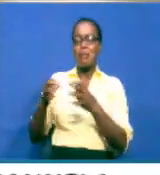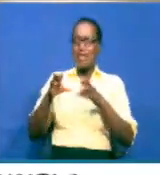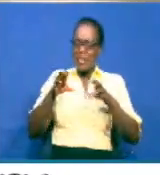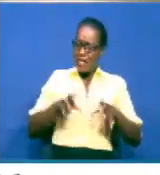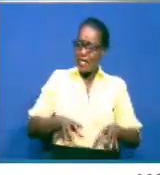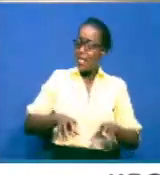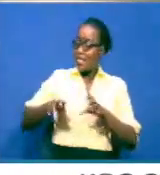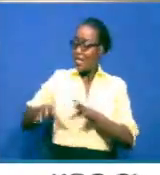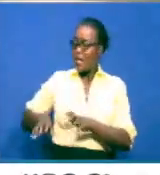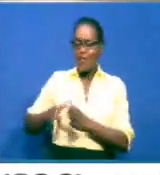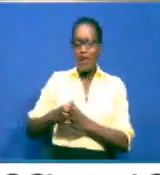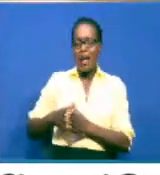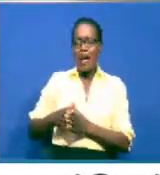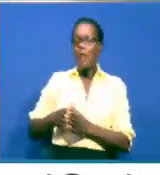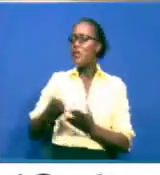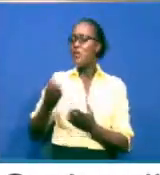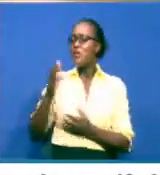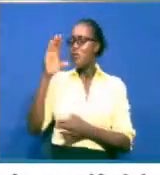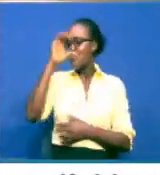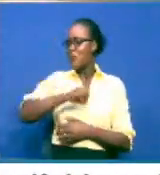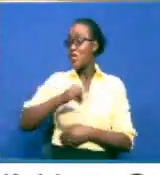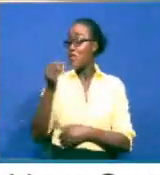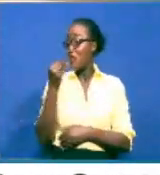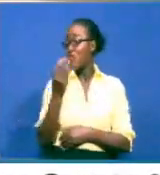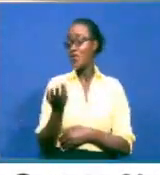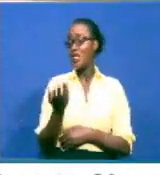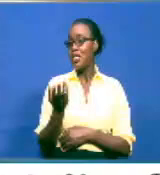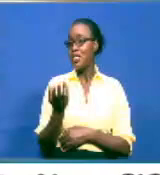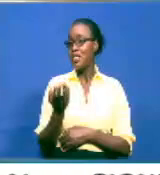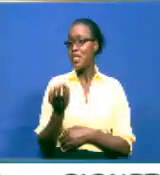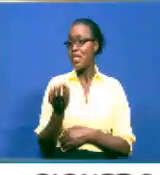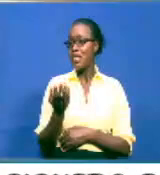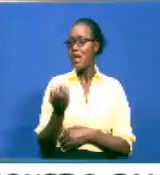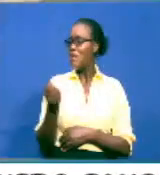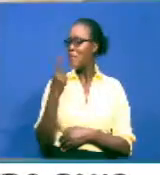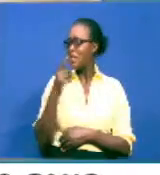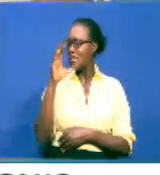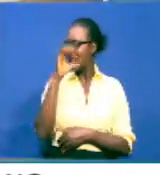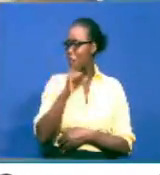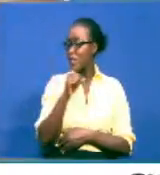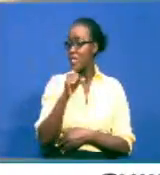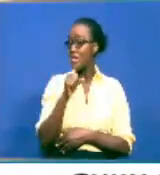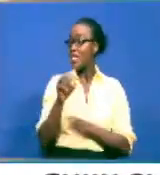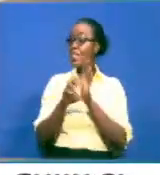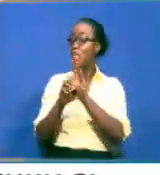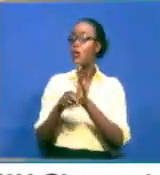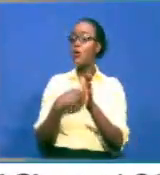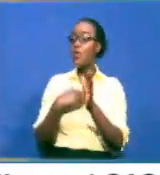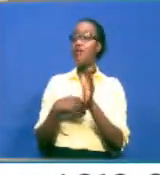people have no food on the table. So many people sometimes have no medicine. Like we have cases